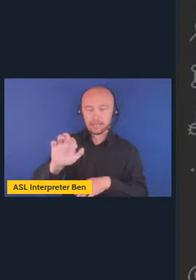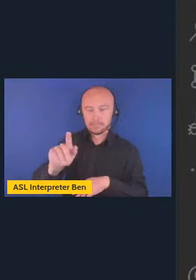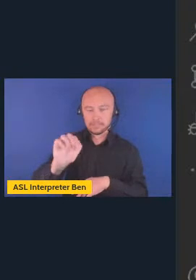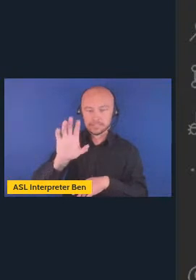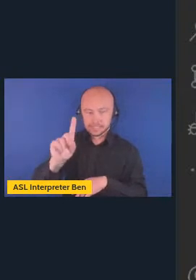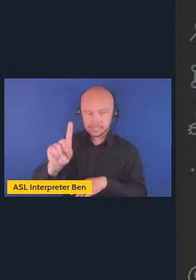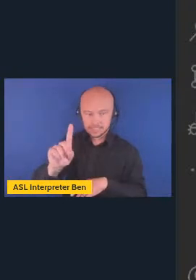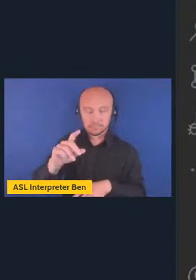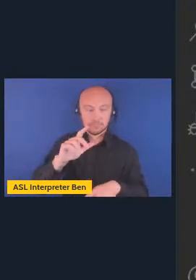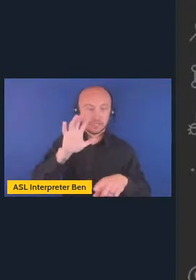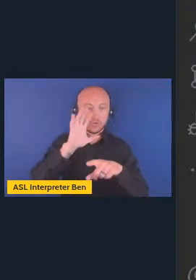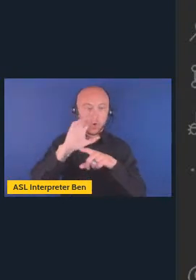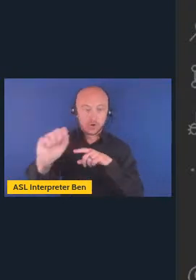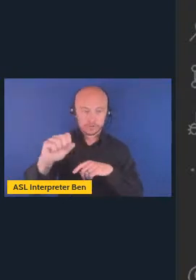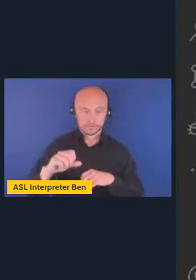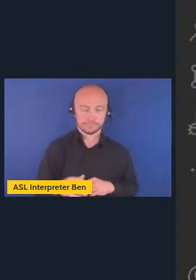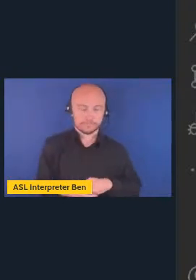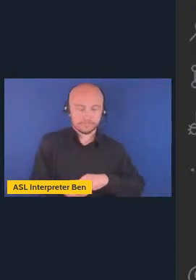This is awesome.